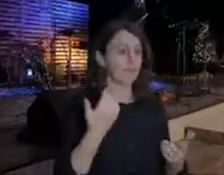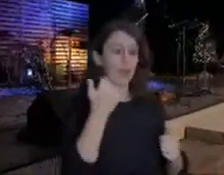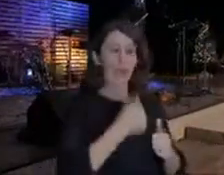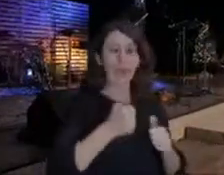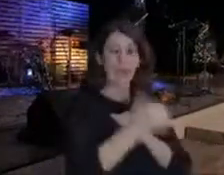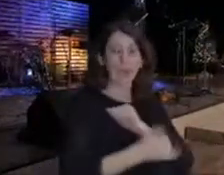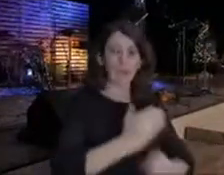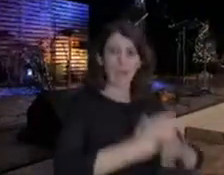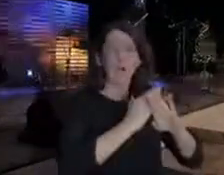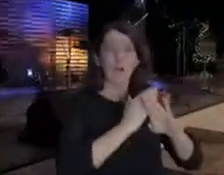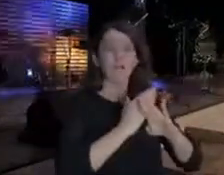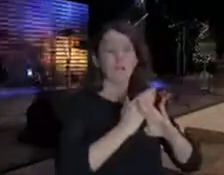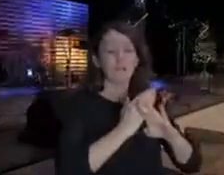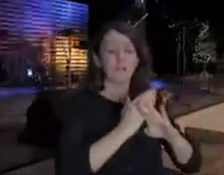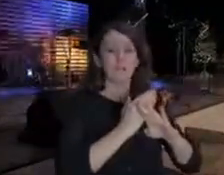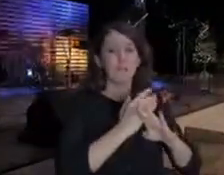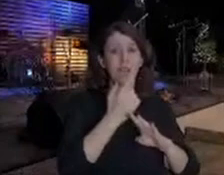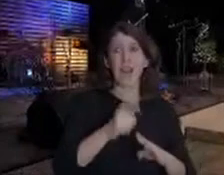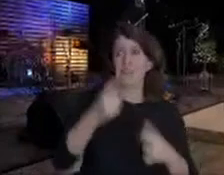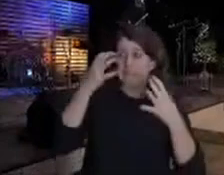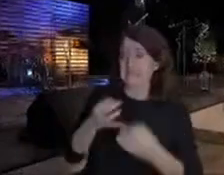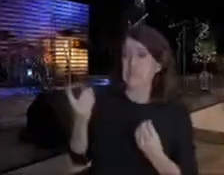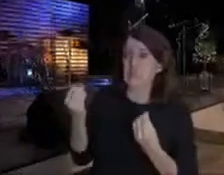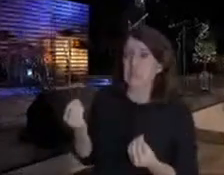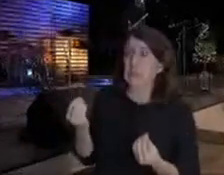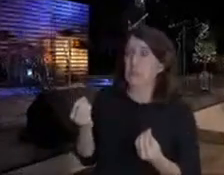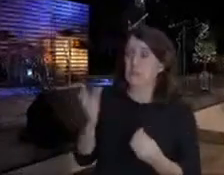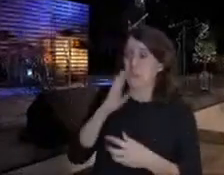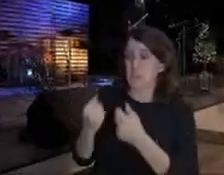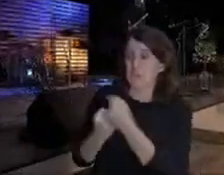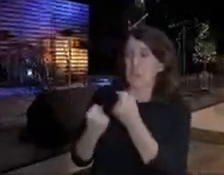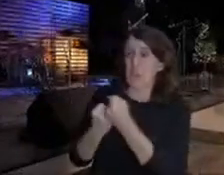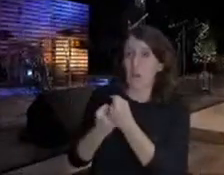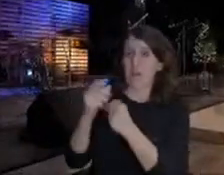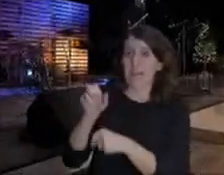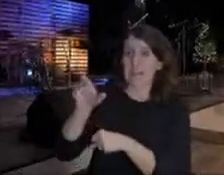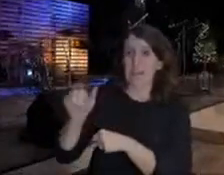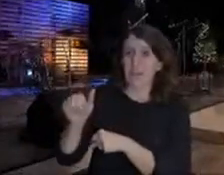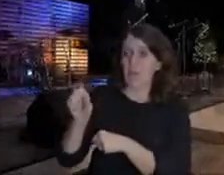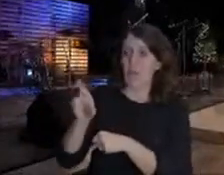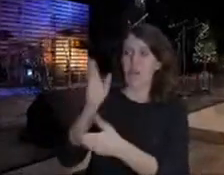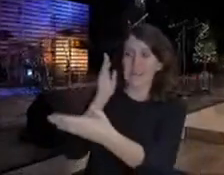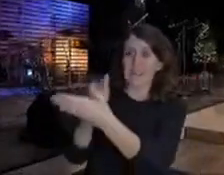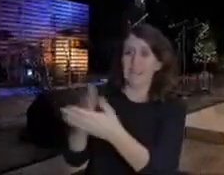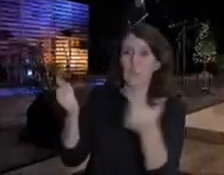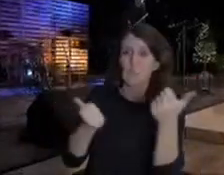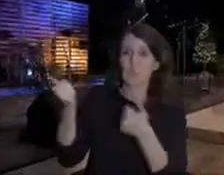country that they're coming for has a decision to make. And here's the decision. Are we for or against